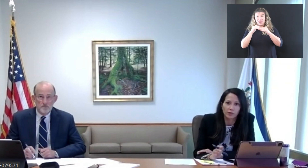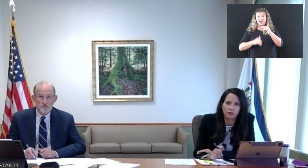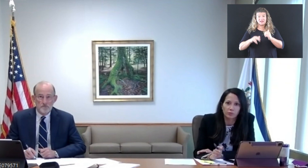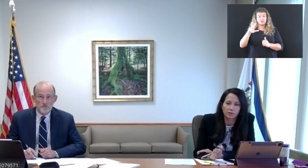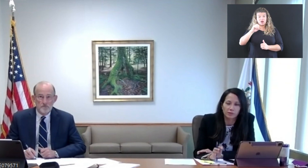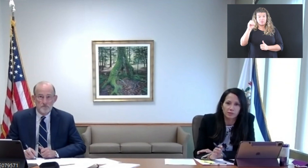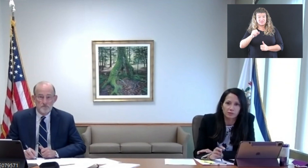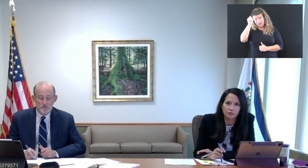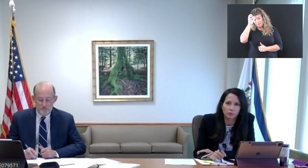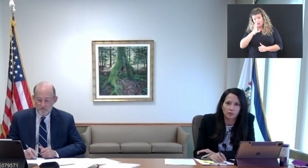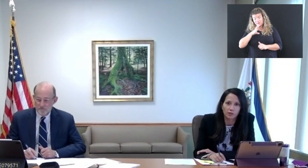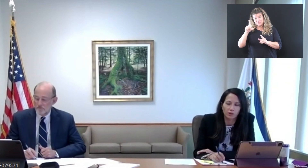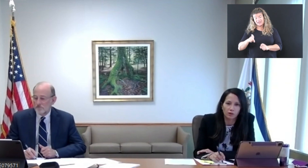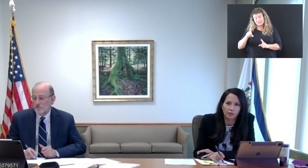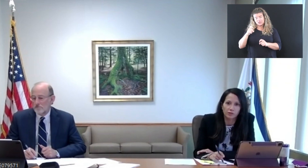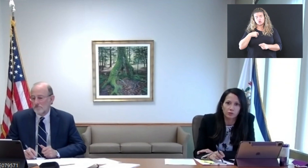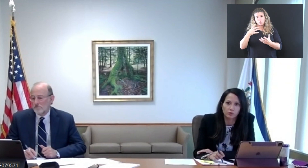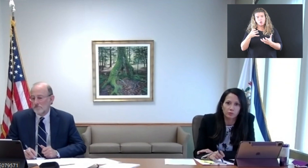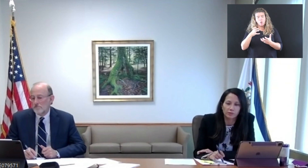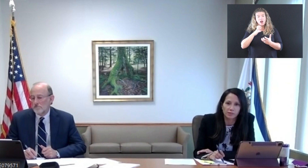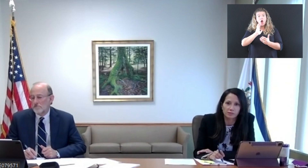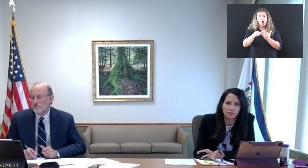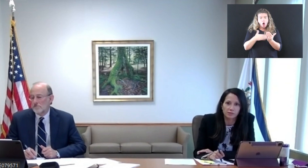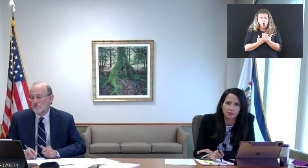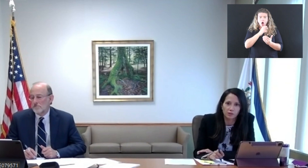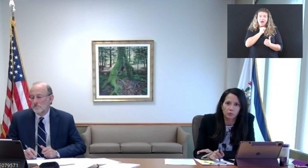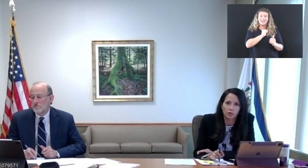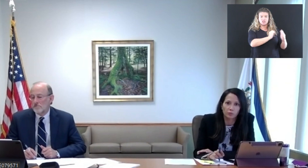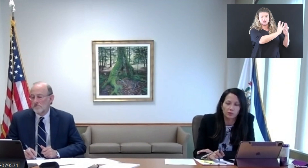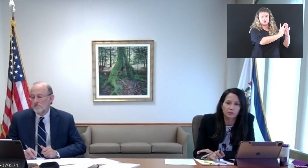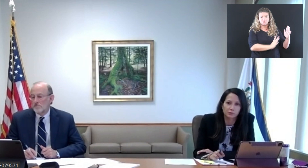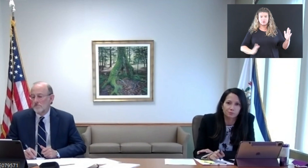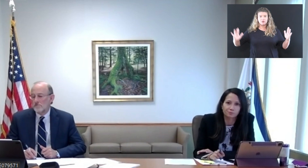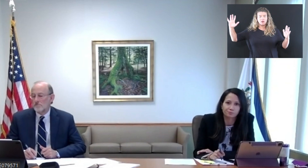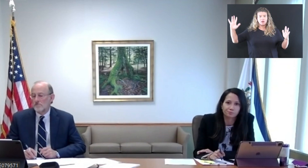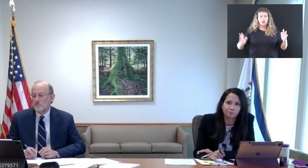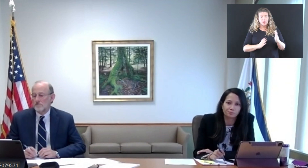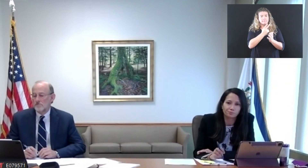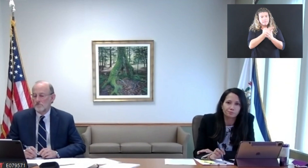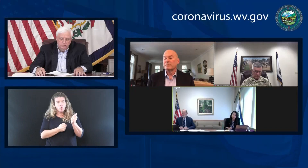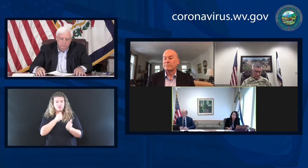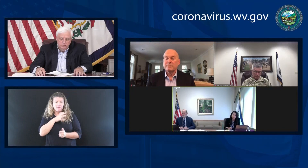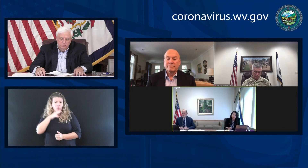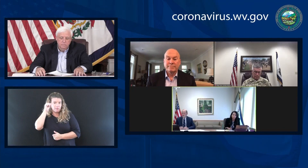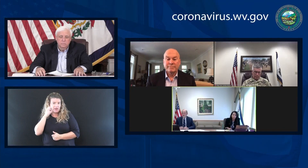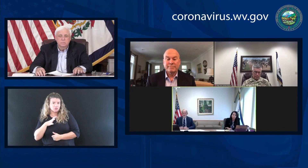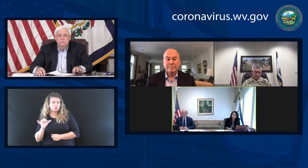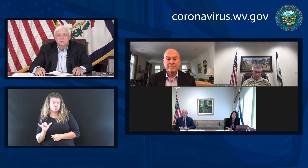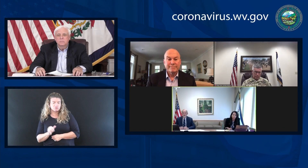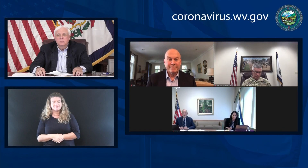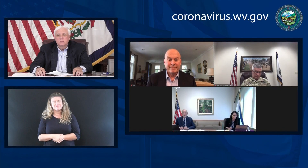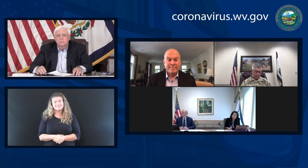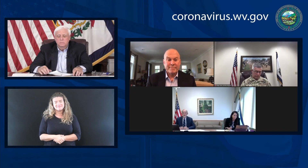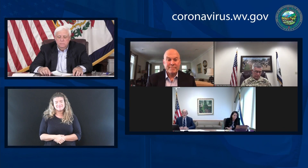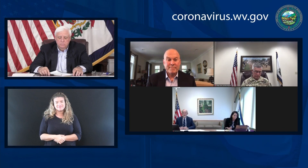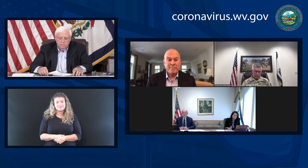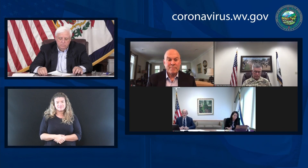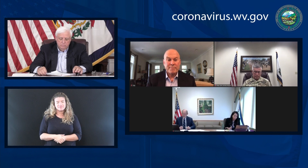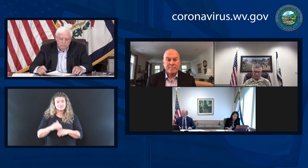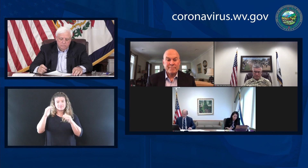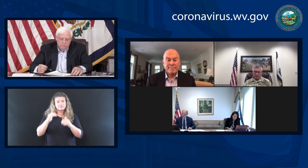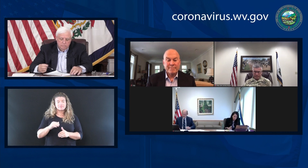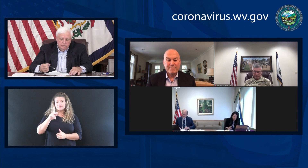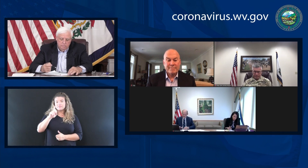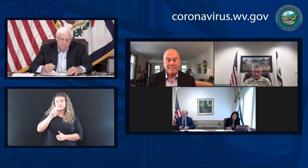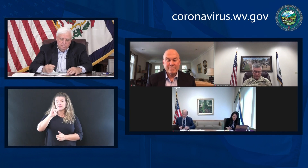of males being tested. So we'd like all age groups to be tested in the younger population. All right, thank you, Paul. Next to Kenny